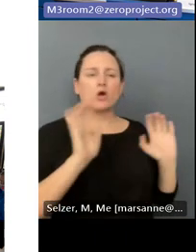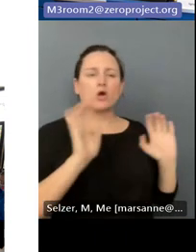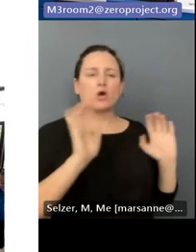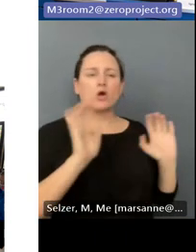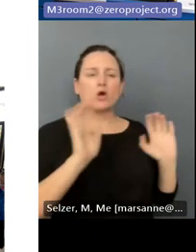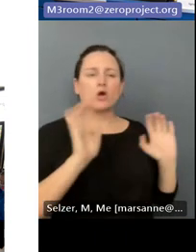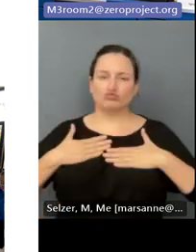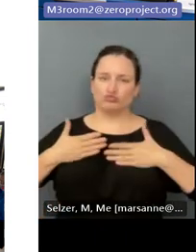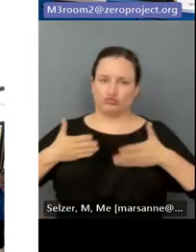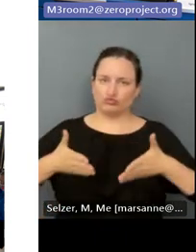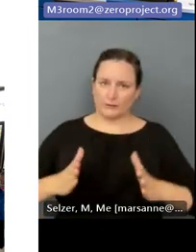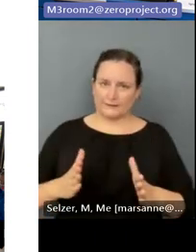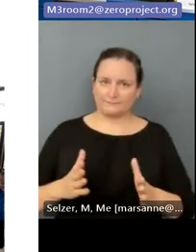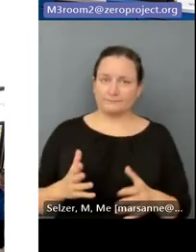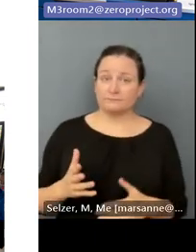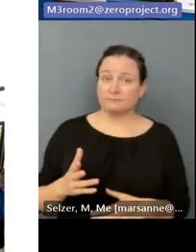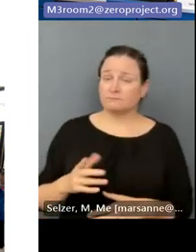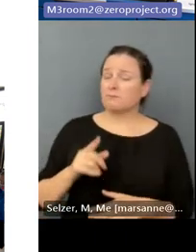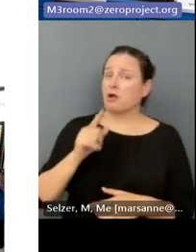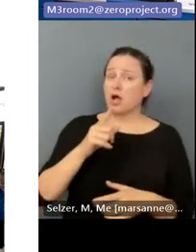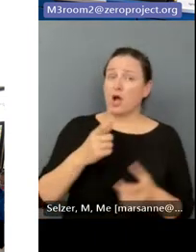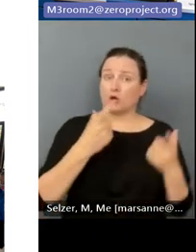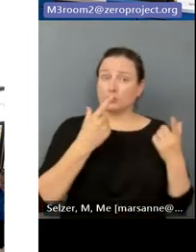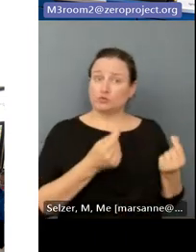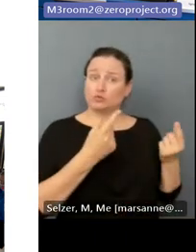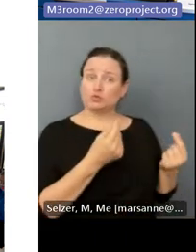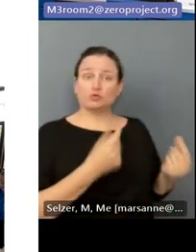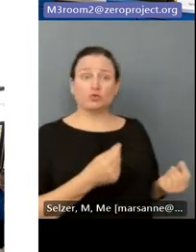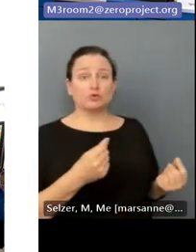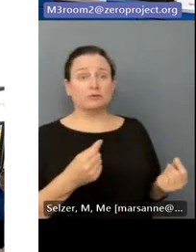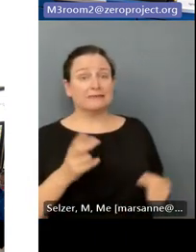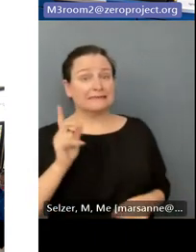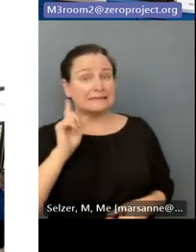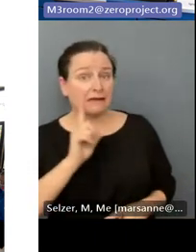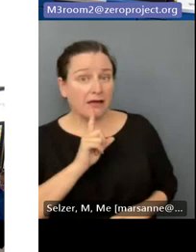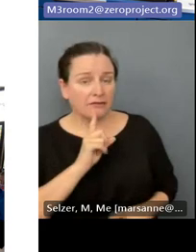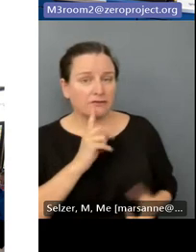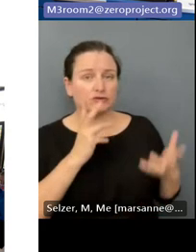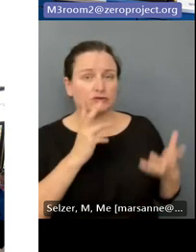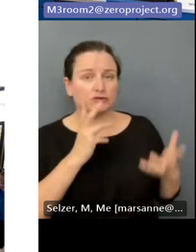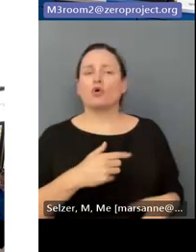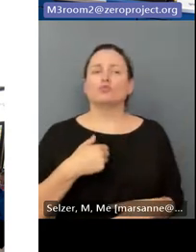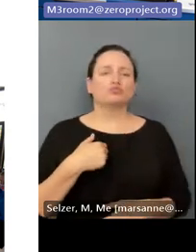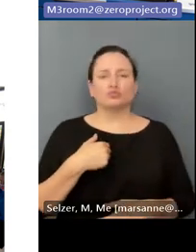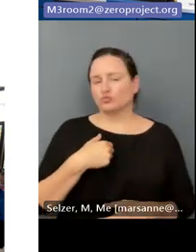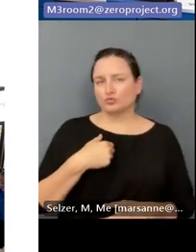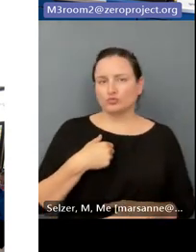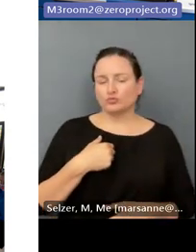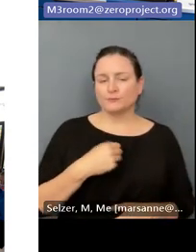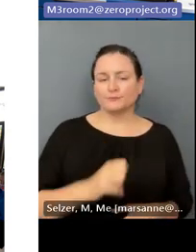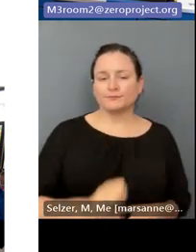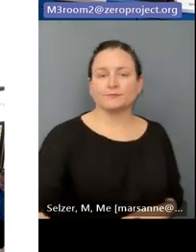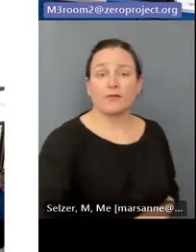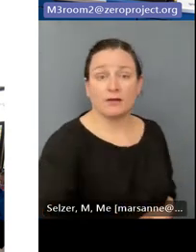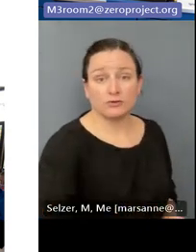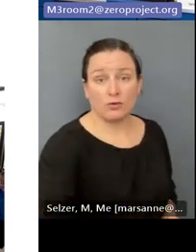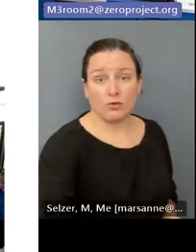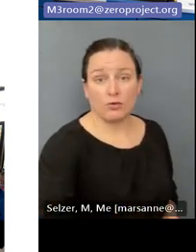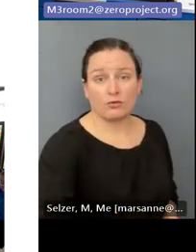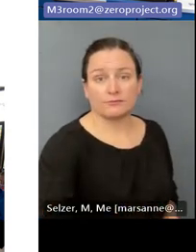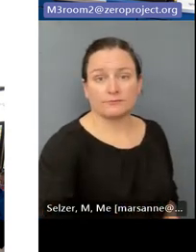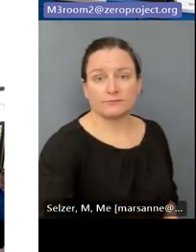country for deaf students and regarding inclusion in general. So this has been happening